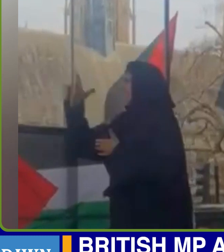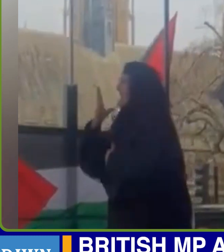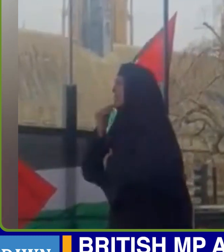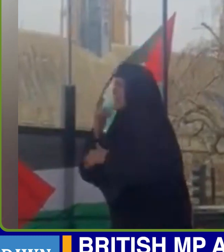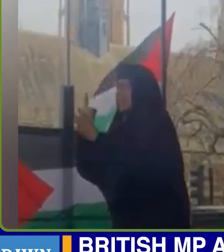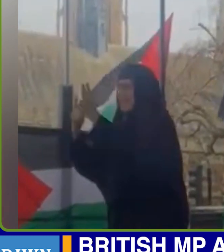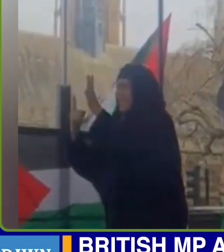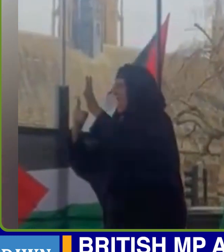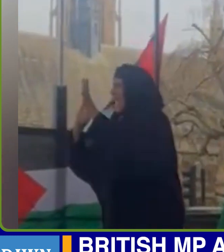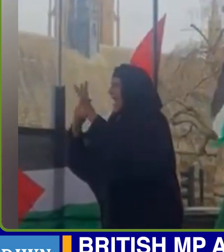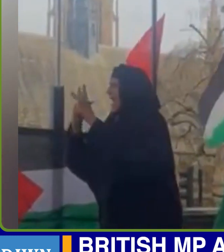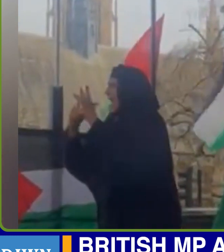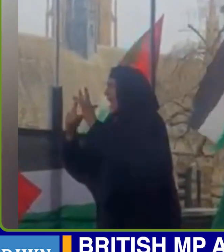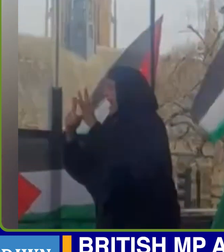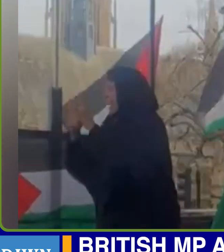targeting.